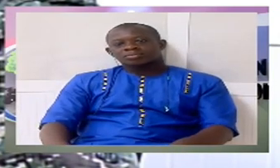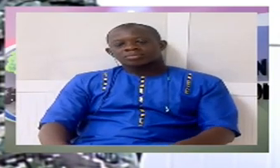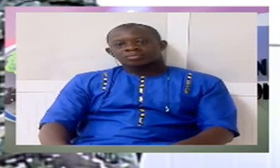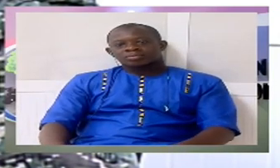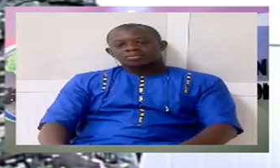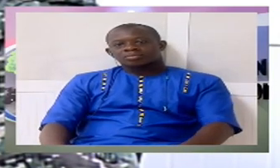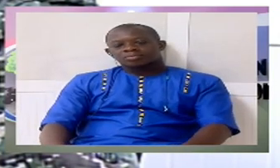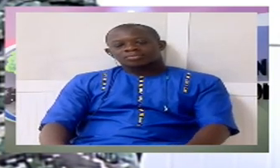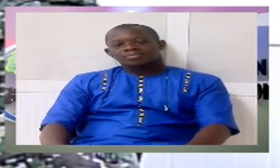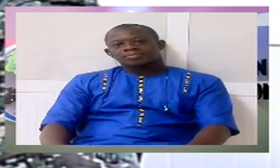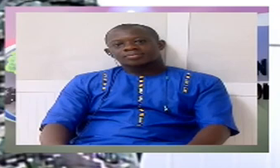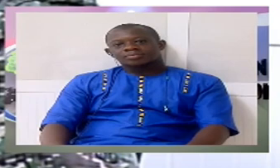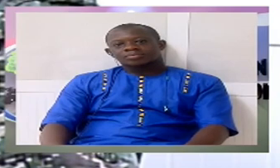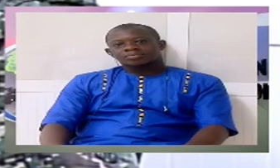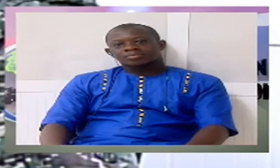woné dole torop.